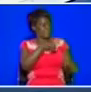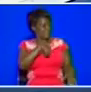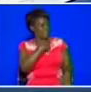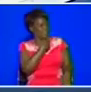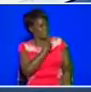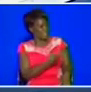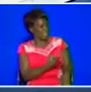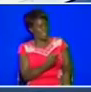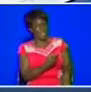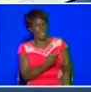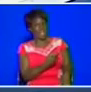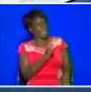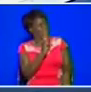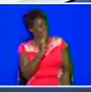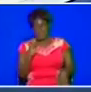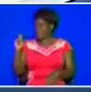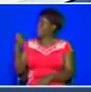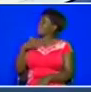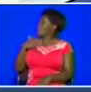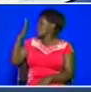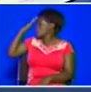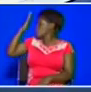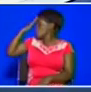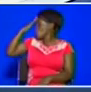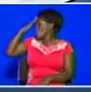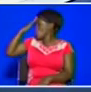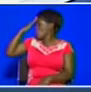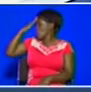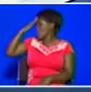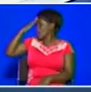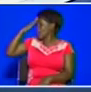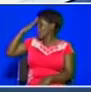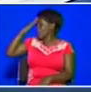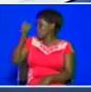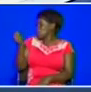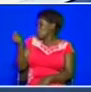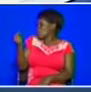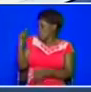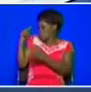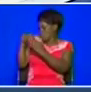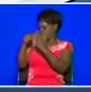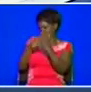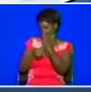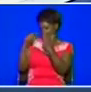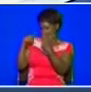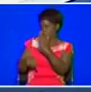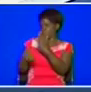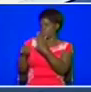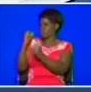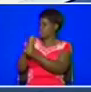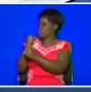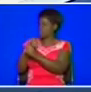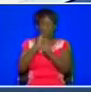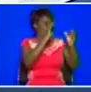how will we finance? Do you not think the Kenyans want to know the finer details of how you're going to finance it? Finer details are worked out. One of the things you do not do, and that's